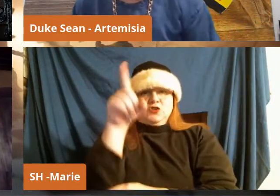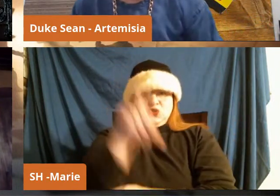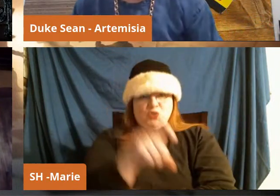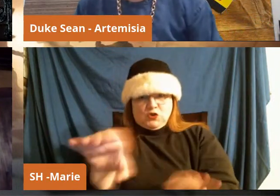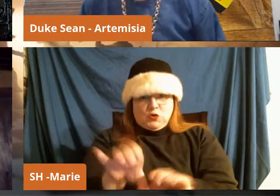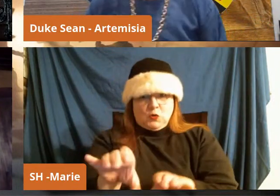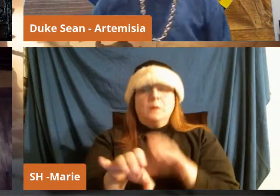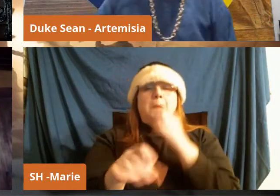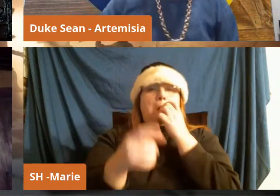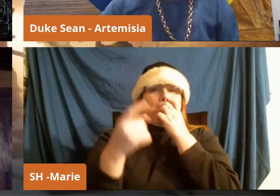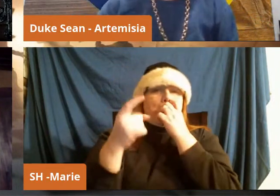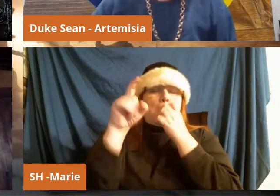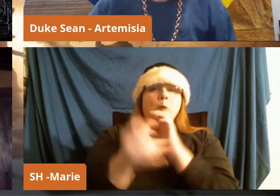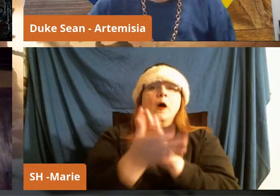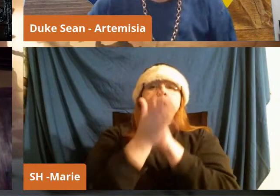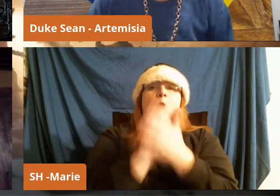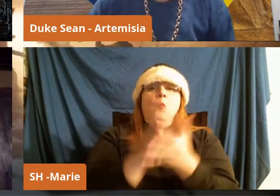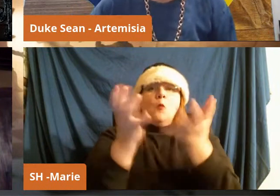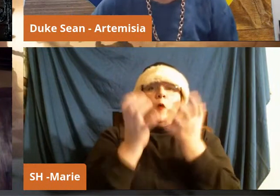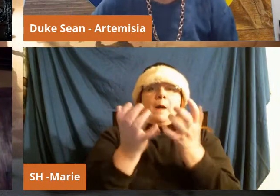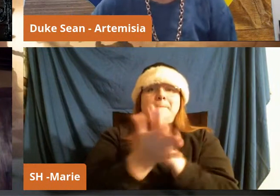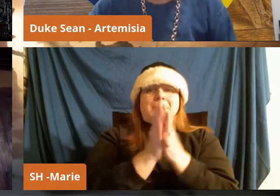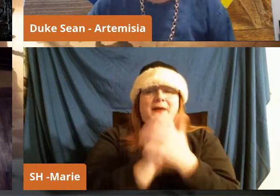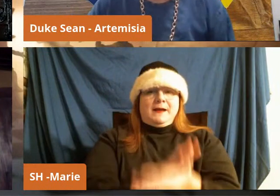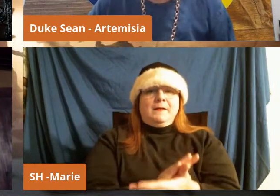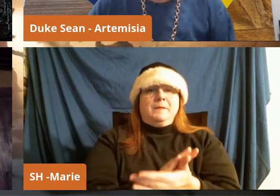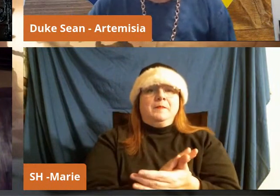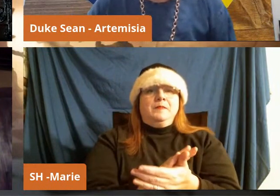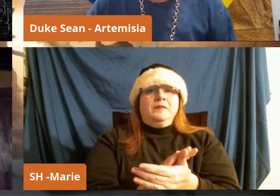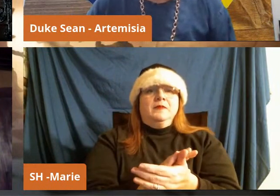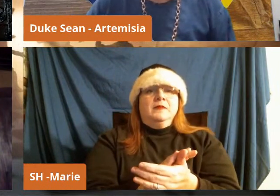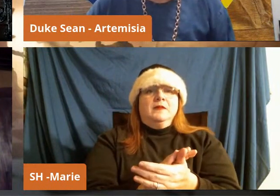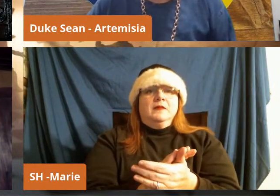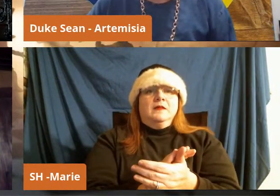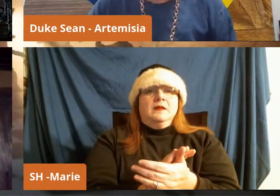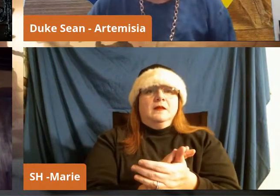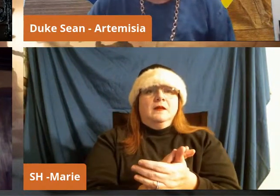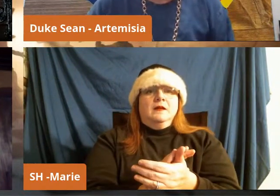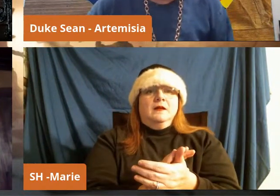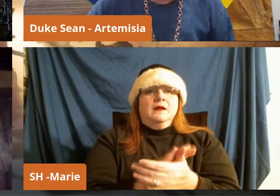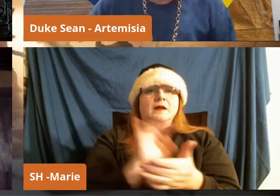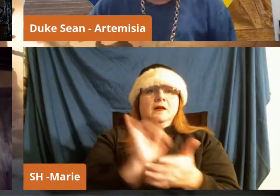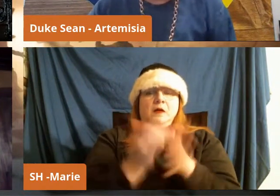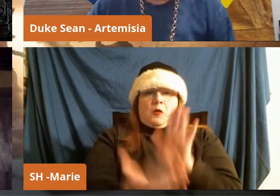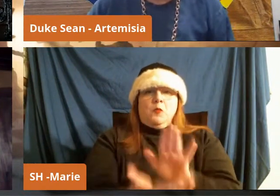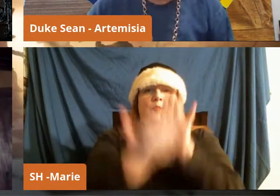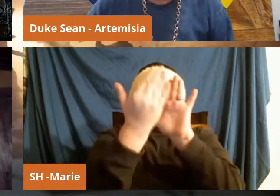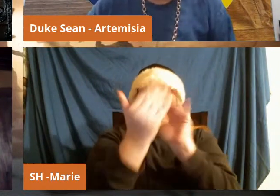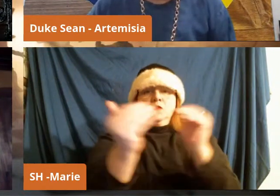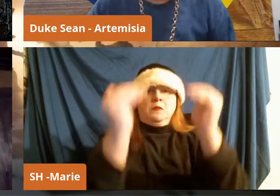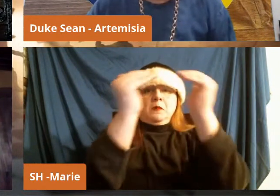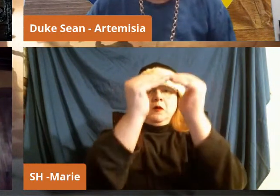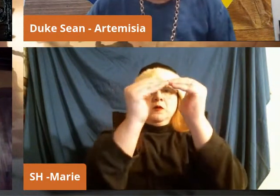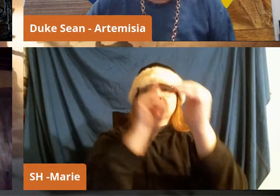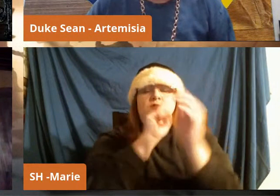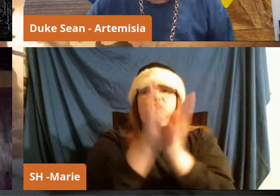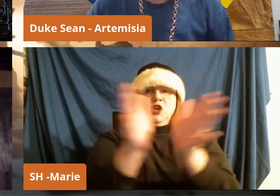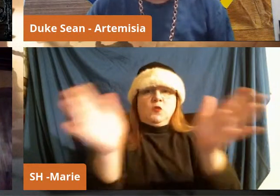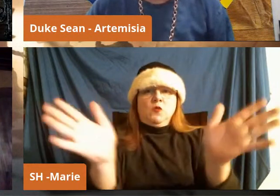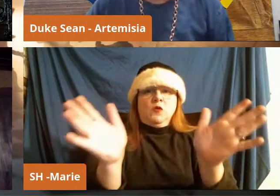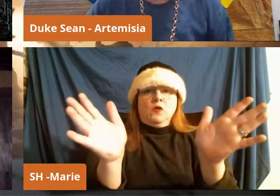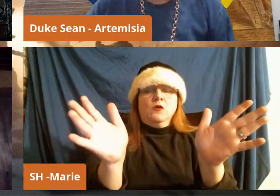person you should want to be. So I think that's a really sort of an approach to peerage in general, is if you sort